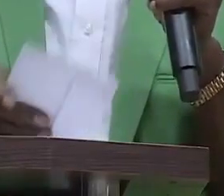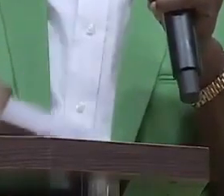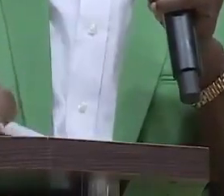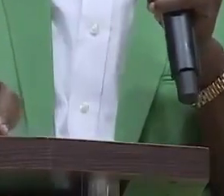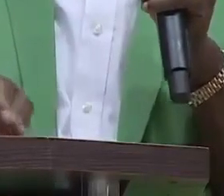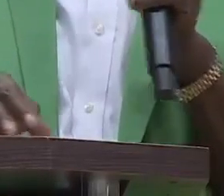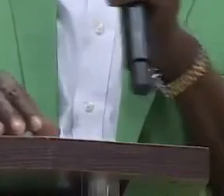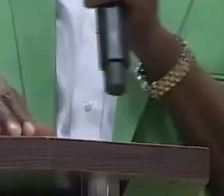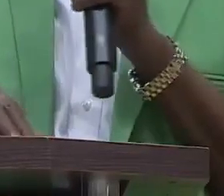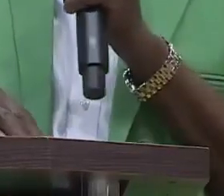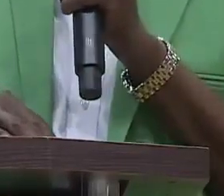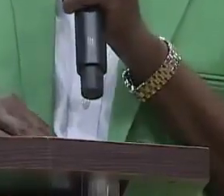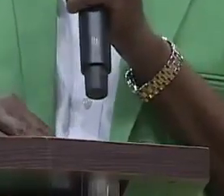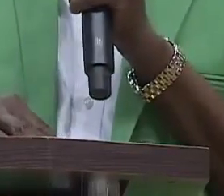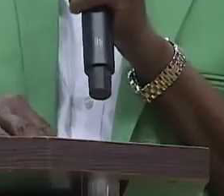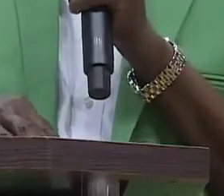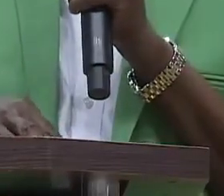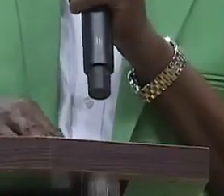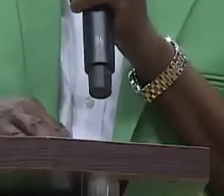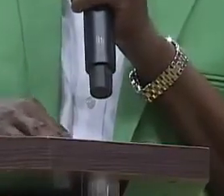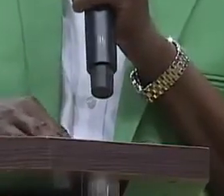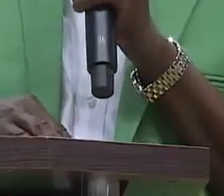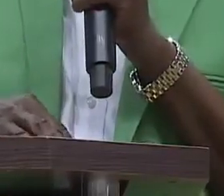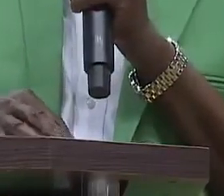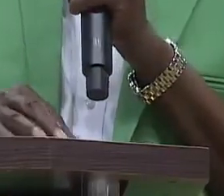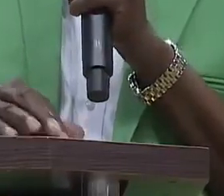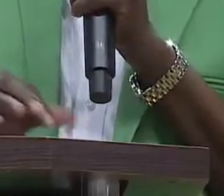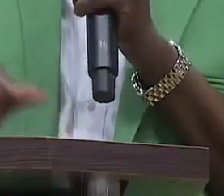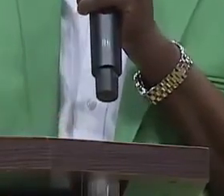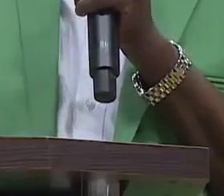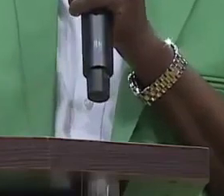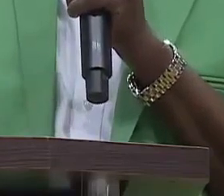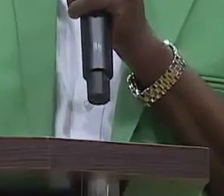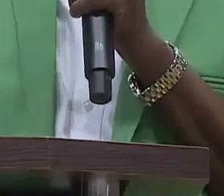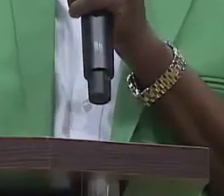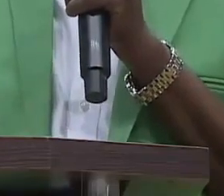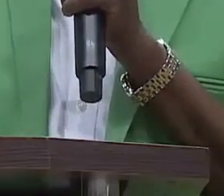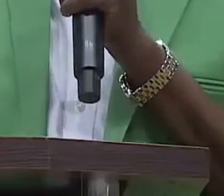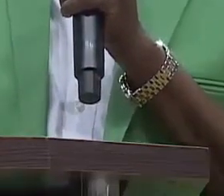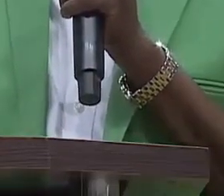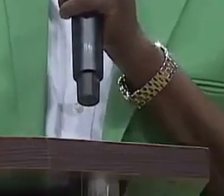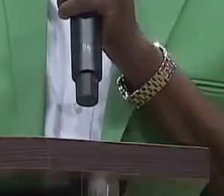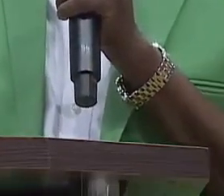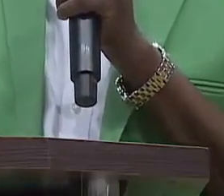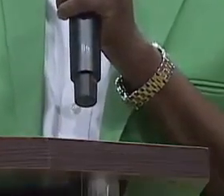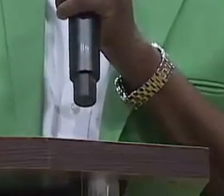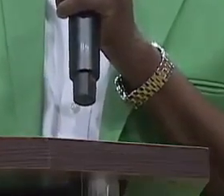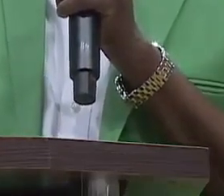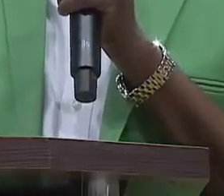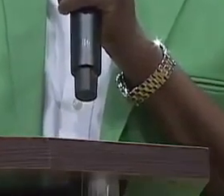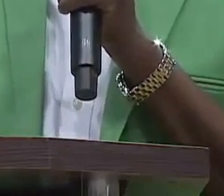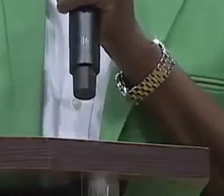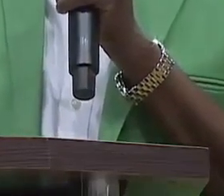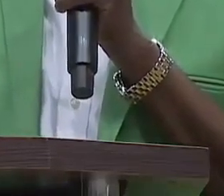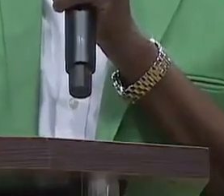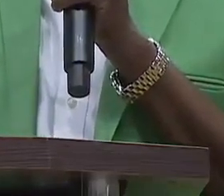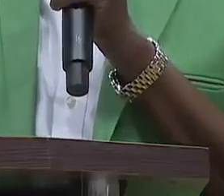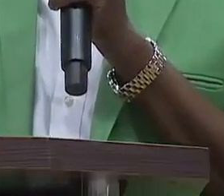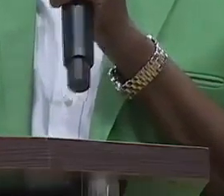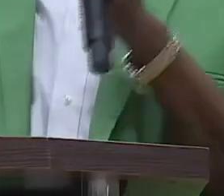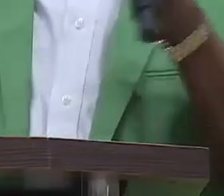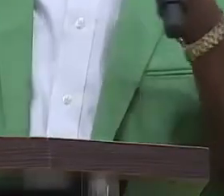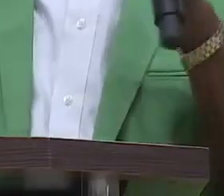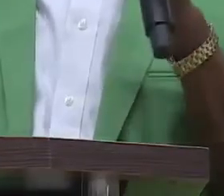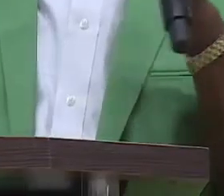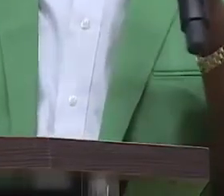akoko re ki e ko ti e fe se je ti e fe je ati bi a o se le kan yin lara.